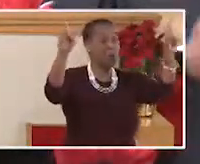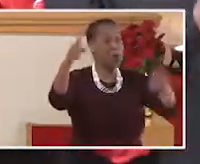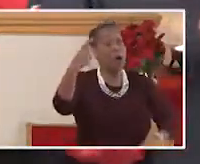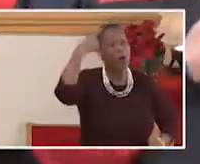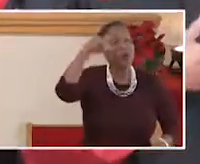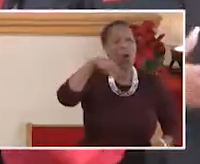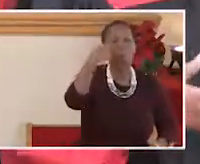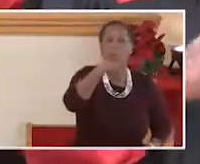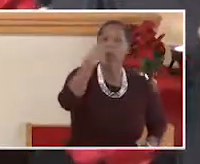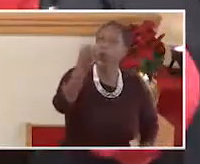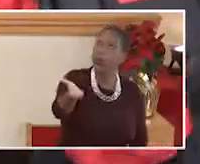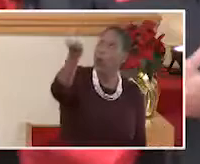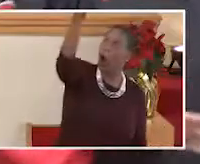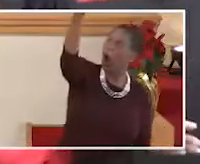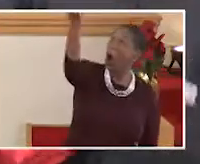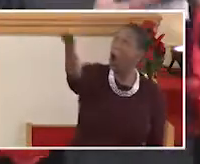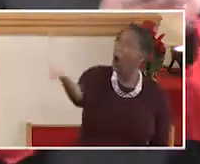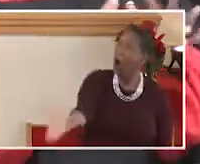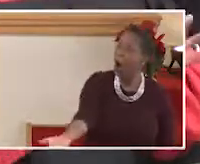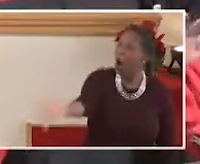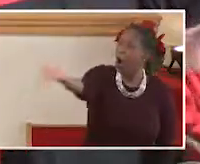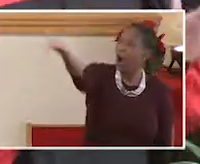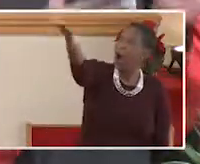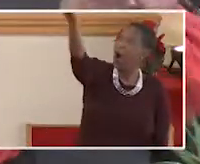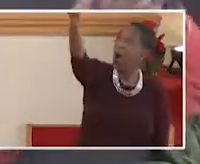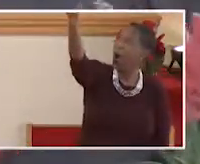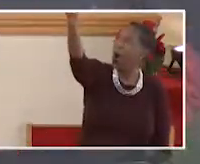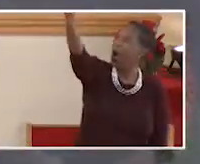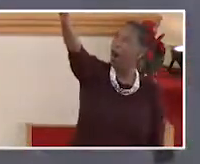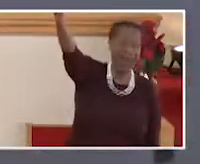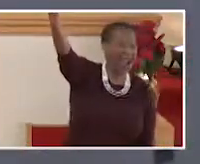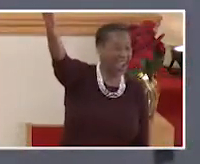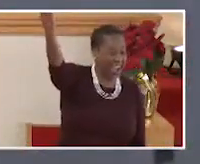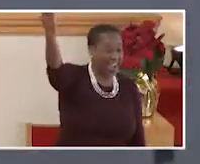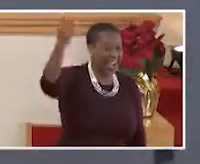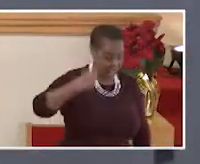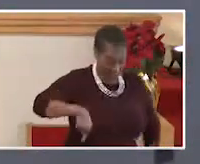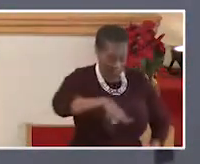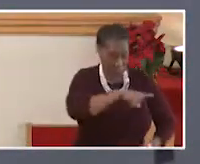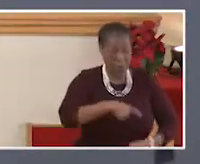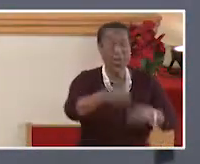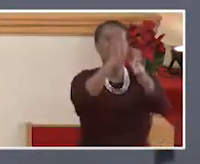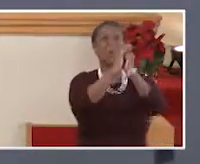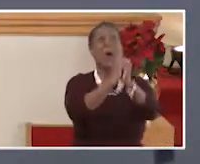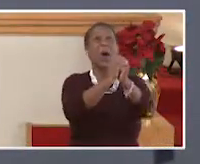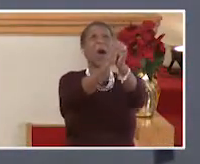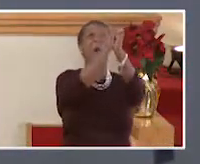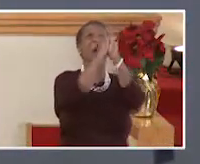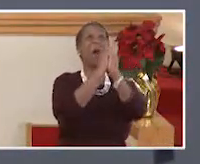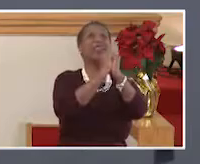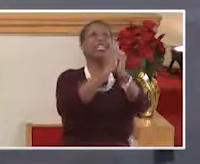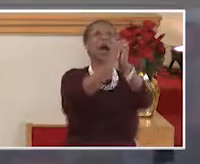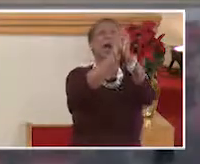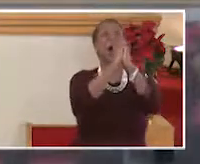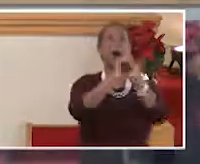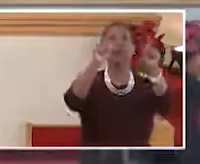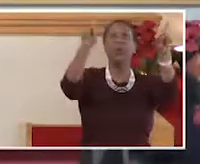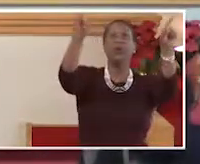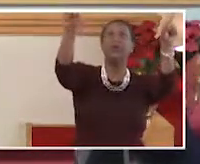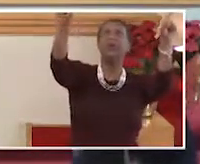hallelujah. Ah, he's in the room right now. Come on. We give you praise, we worship you.